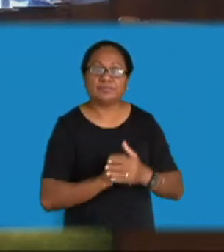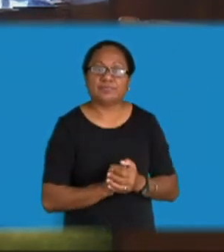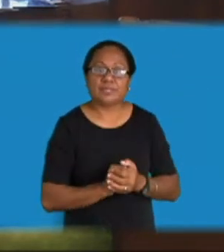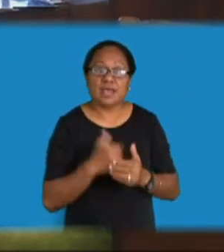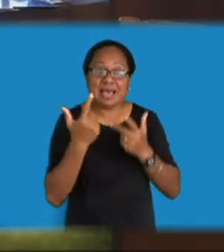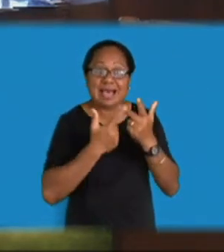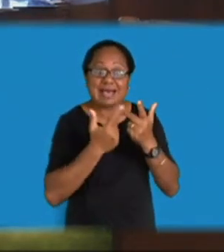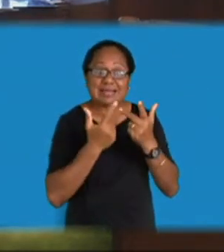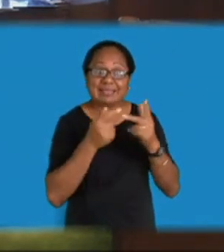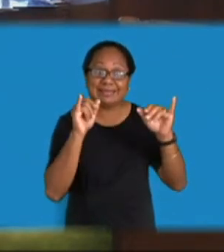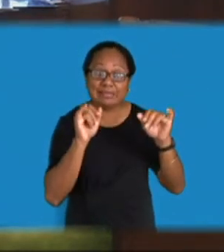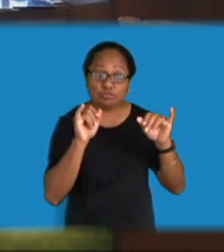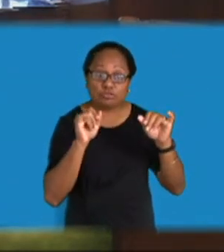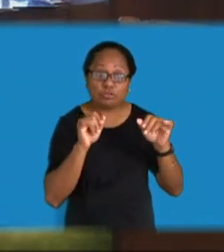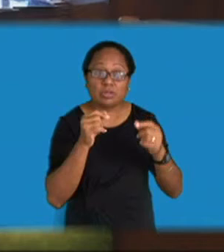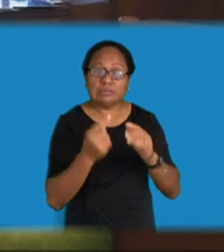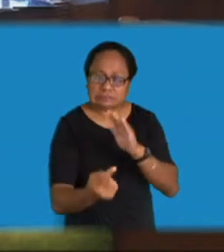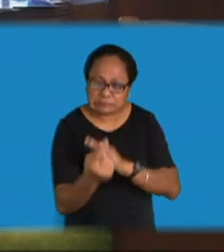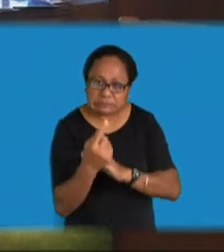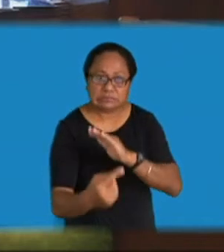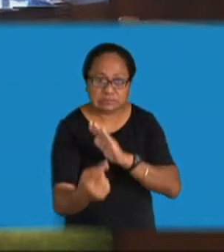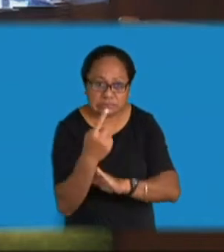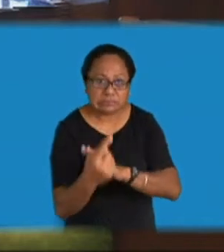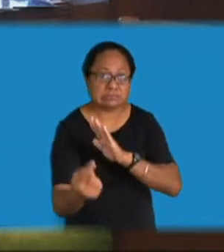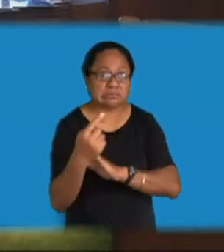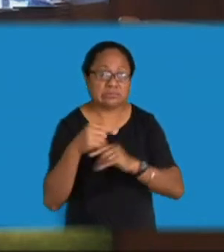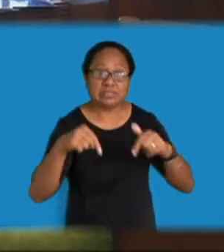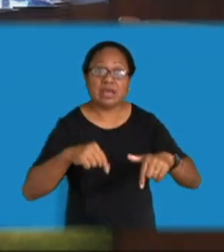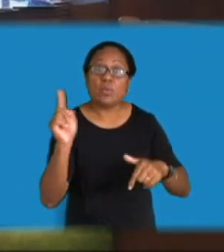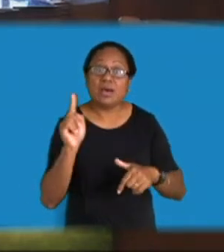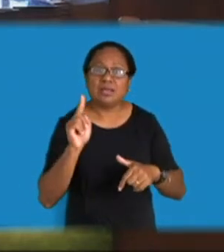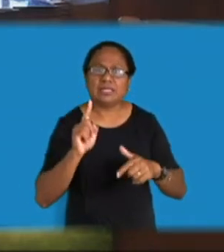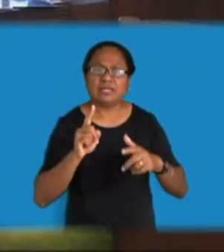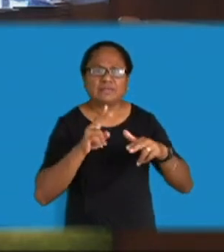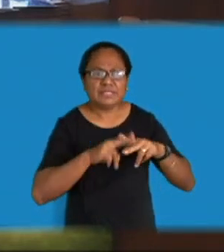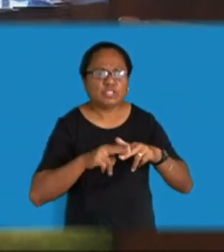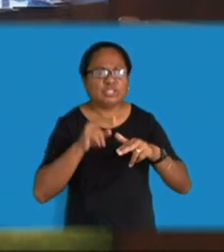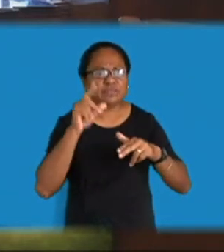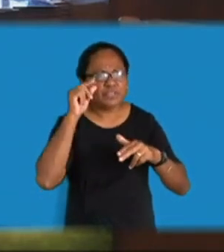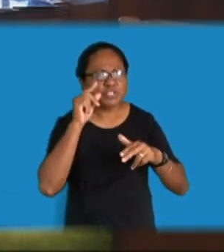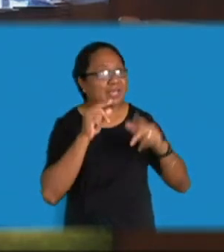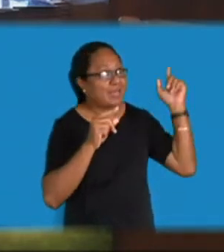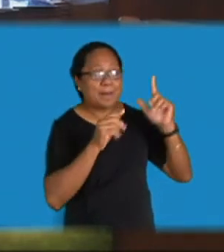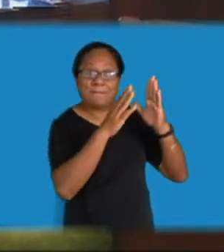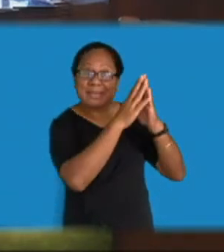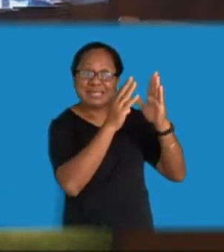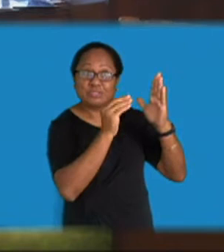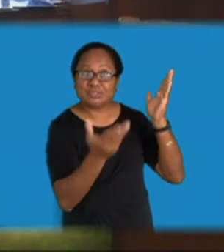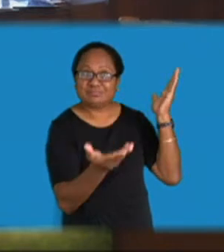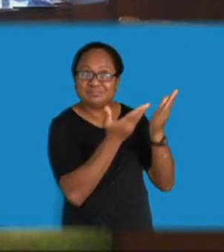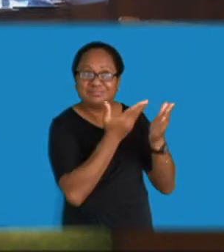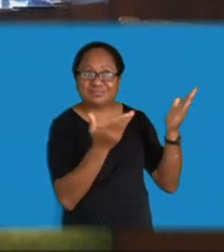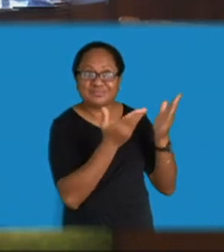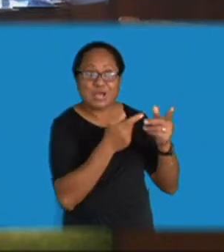that keeps cropping up in this August House is Fiji and PNG's bilateral trade. I had